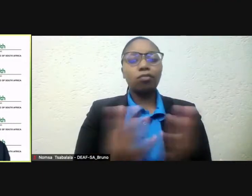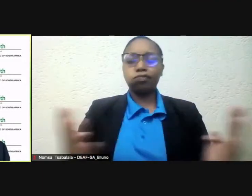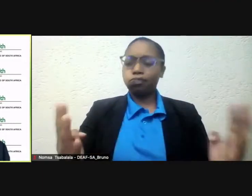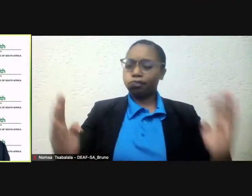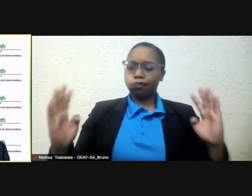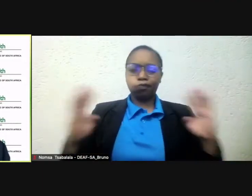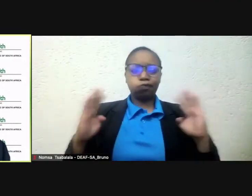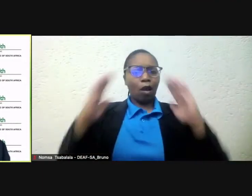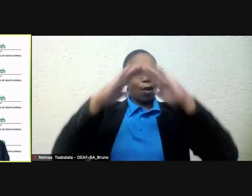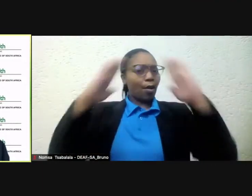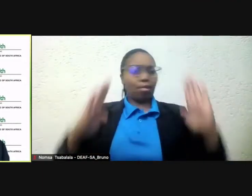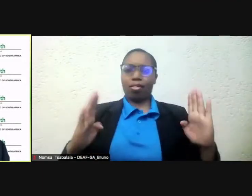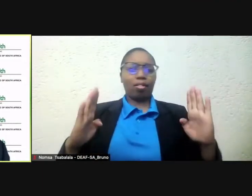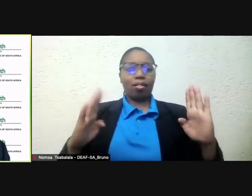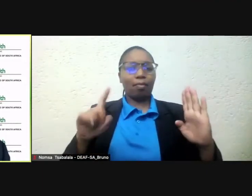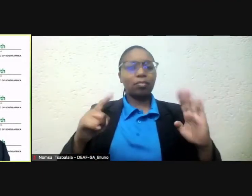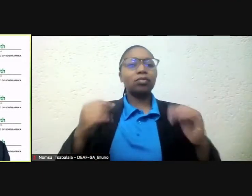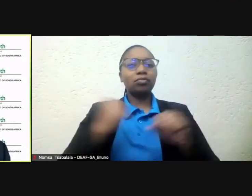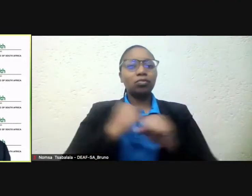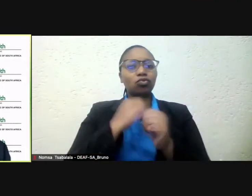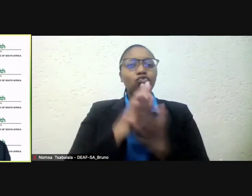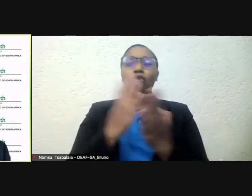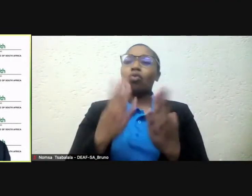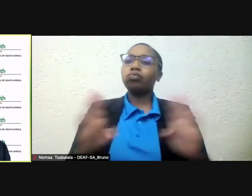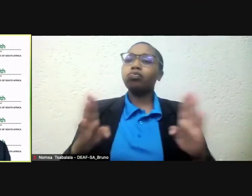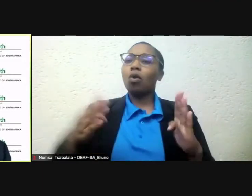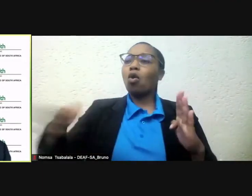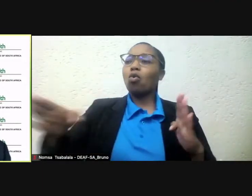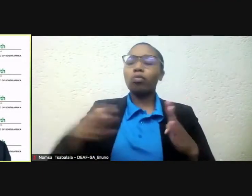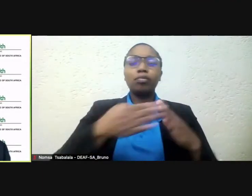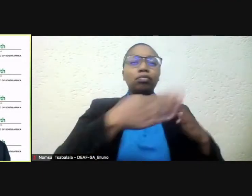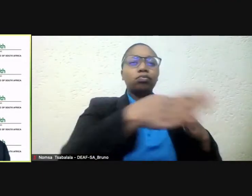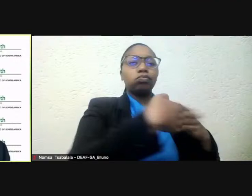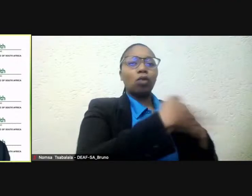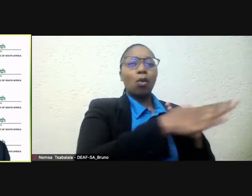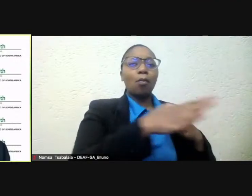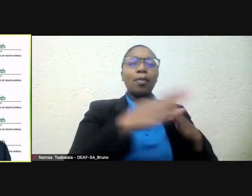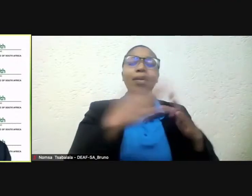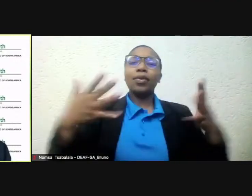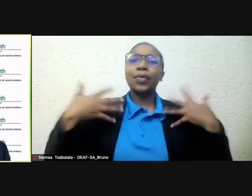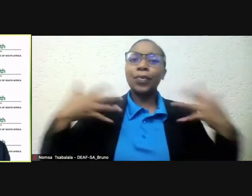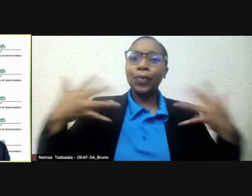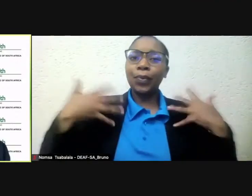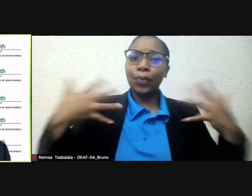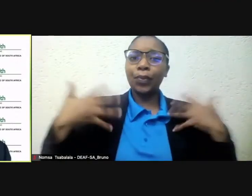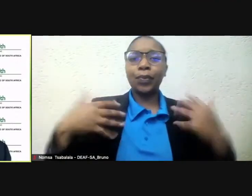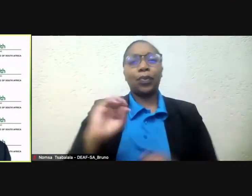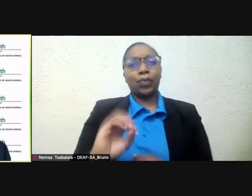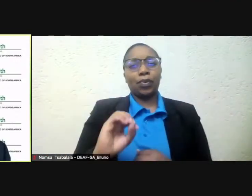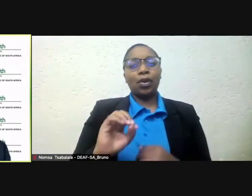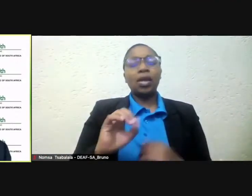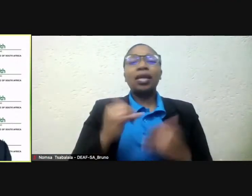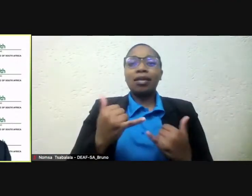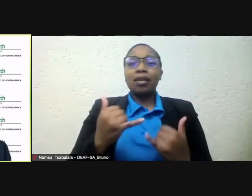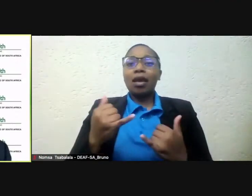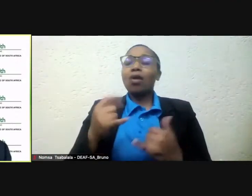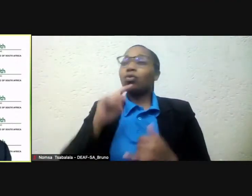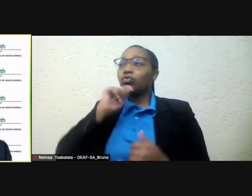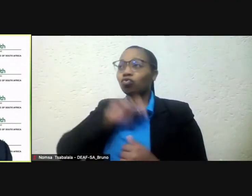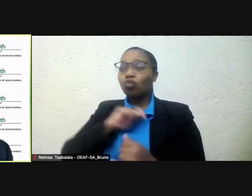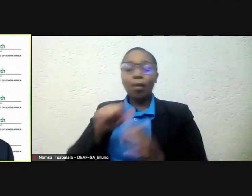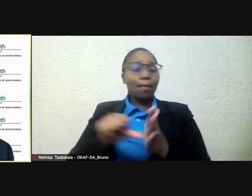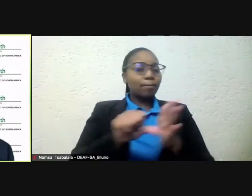measures, the main opportunity now, which is different from when we had the